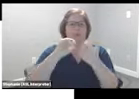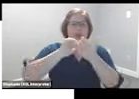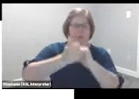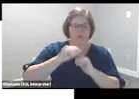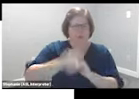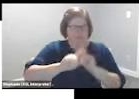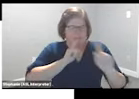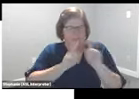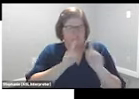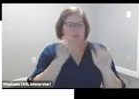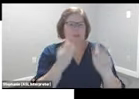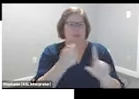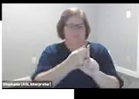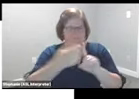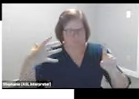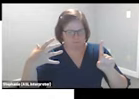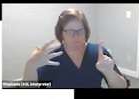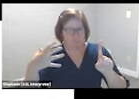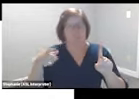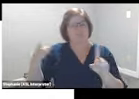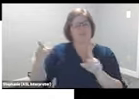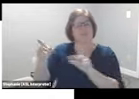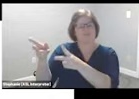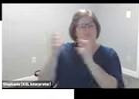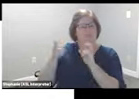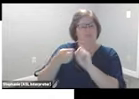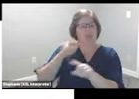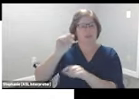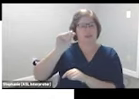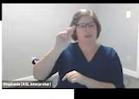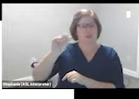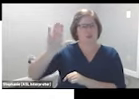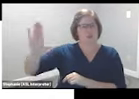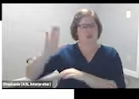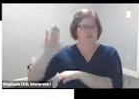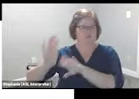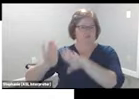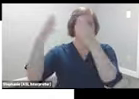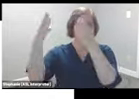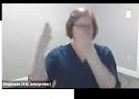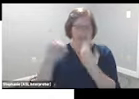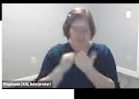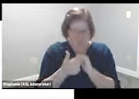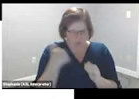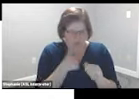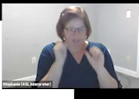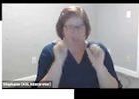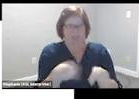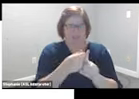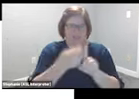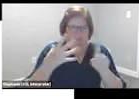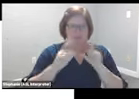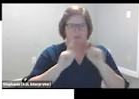a thread that Anna mentioned in her introduction, and talking about the ways that we can expand the conversation. This slide has